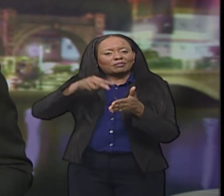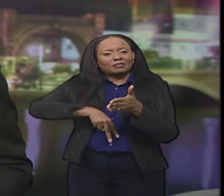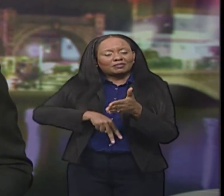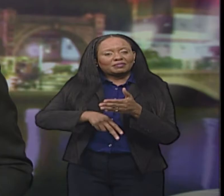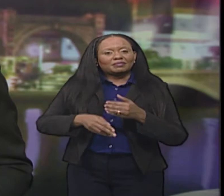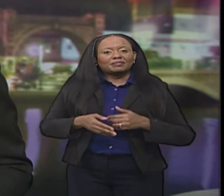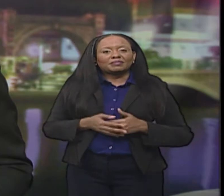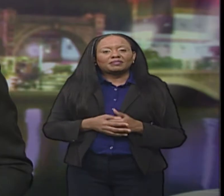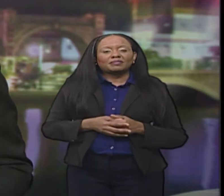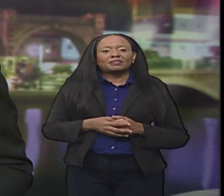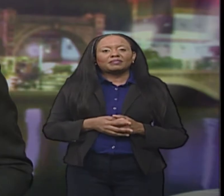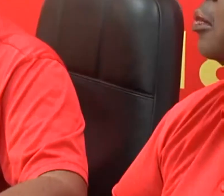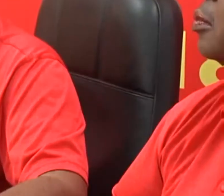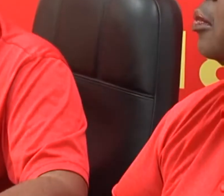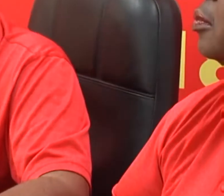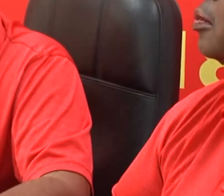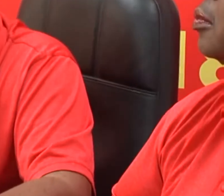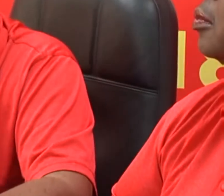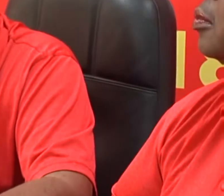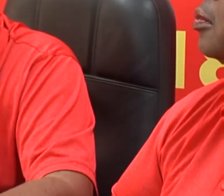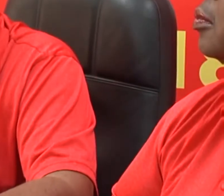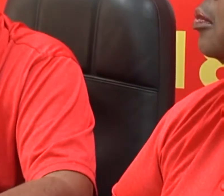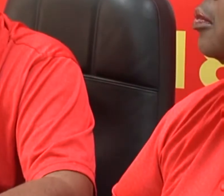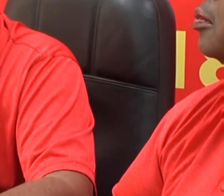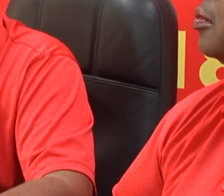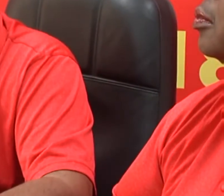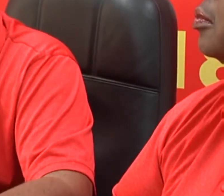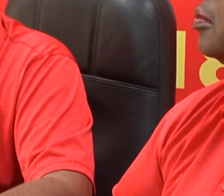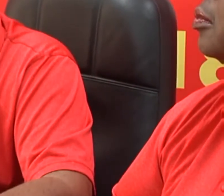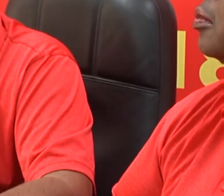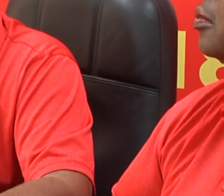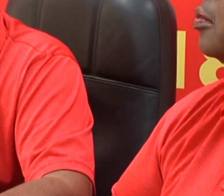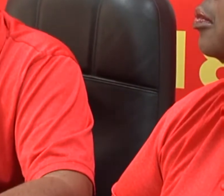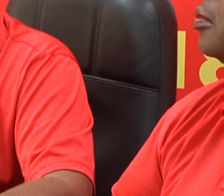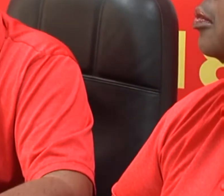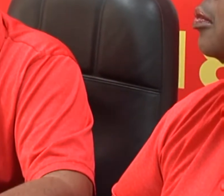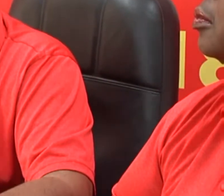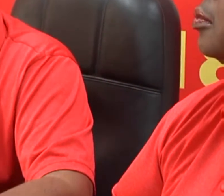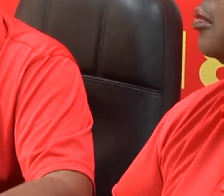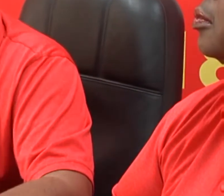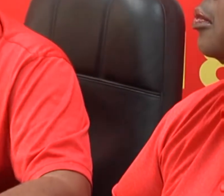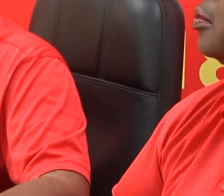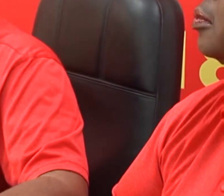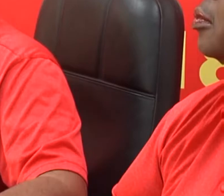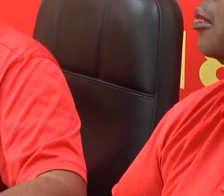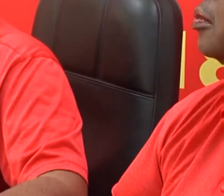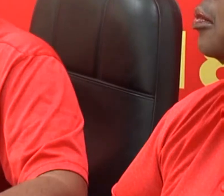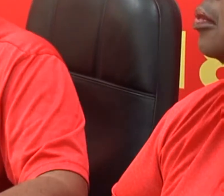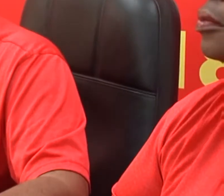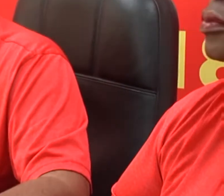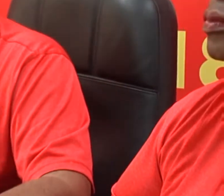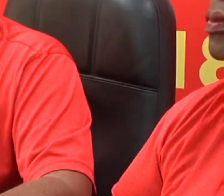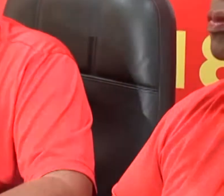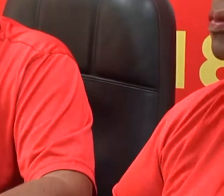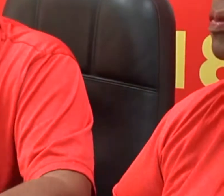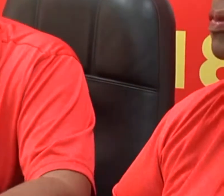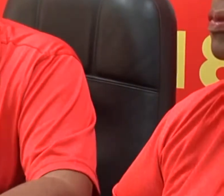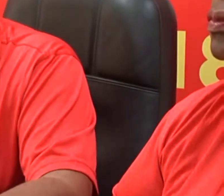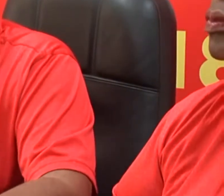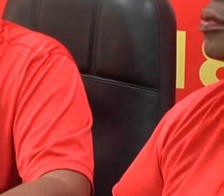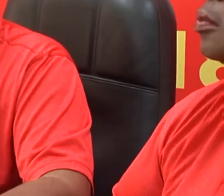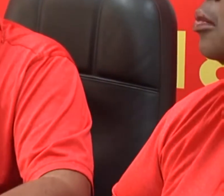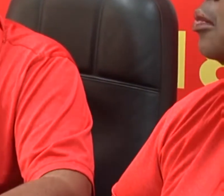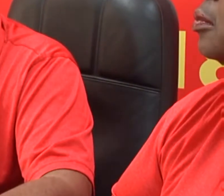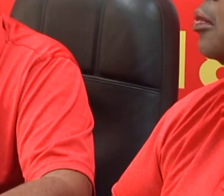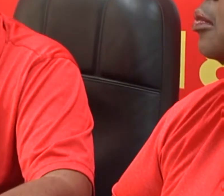In terms of how will the BLP afford to pay for students at UE? Where will the BLP find the money to do all the things promised